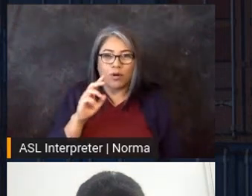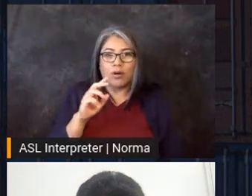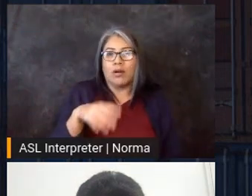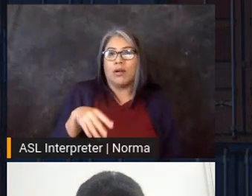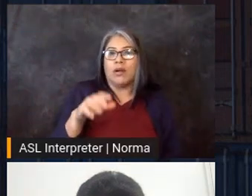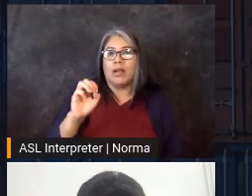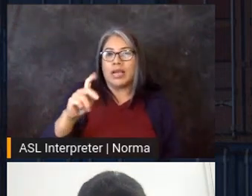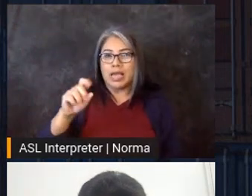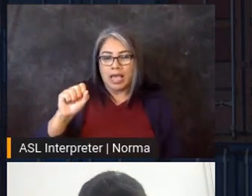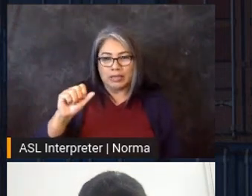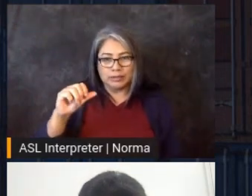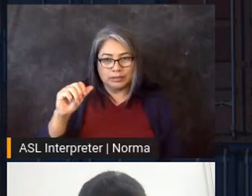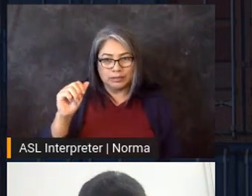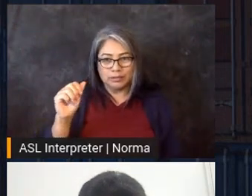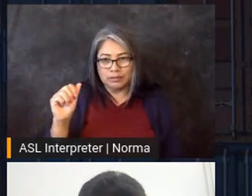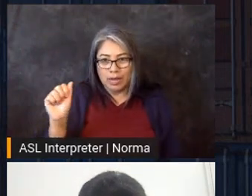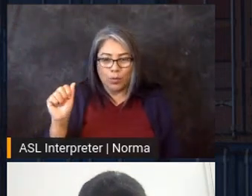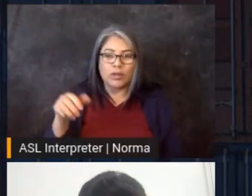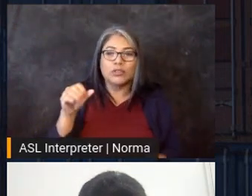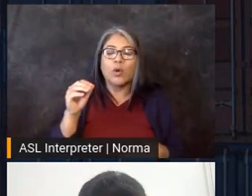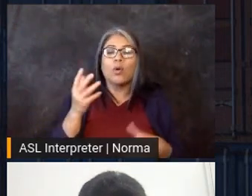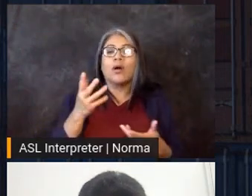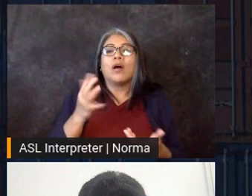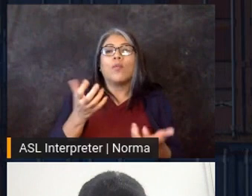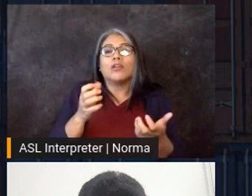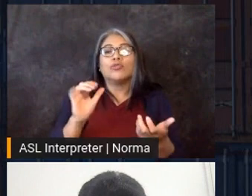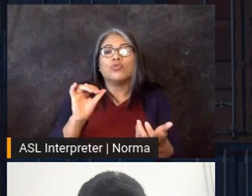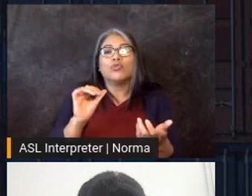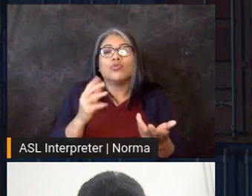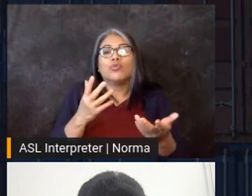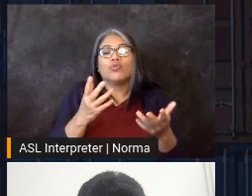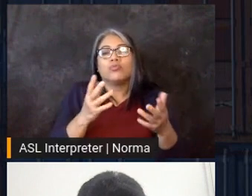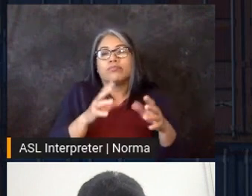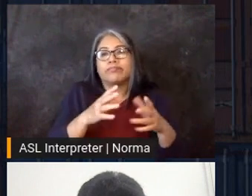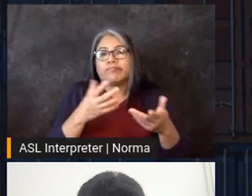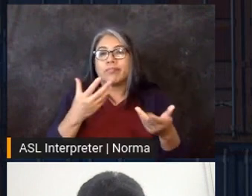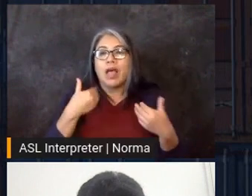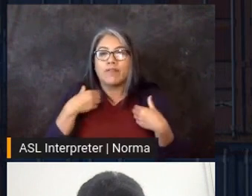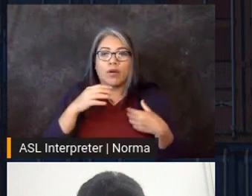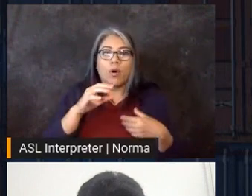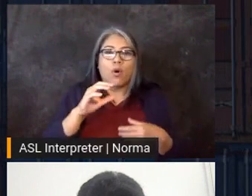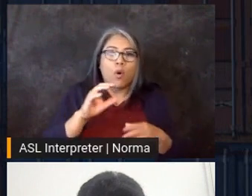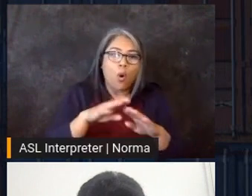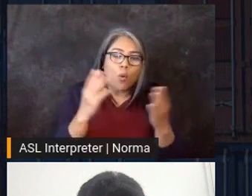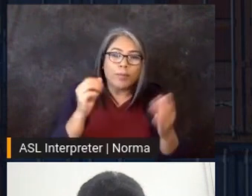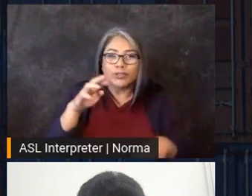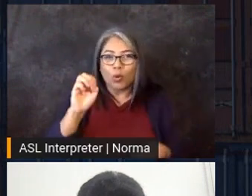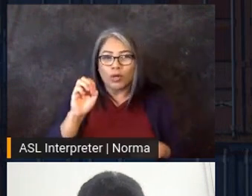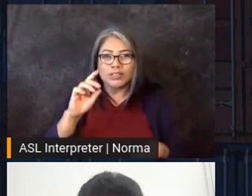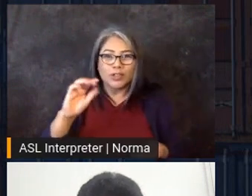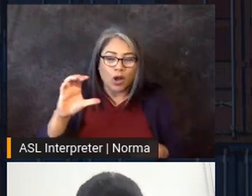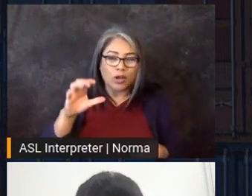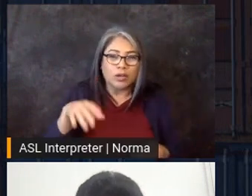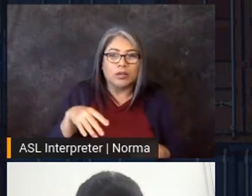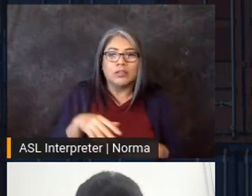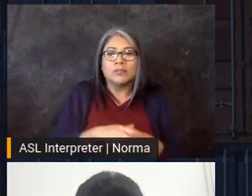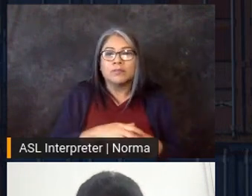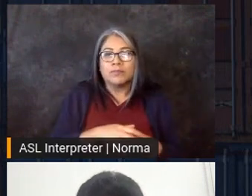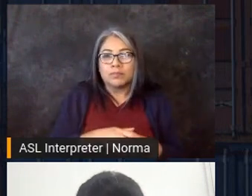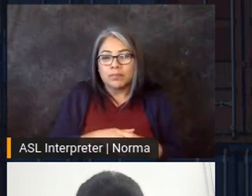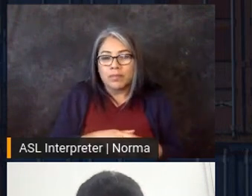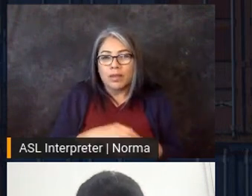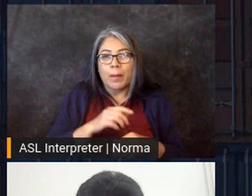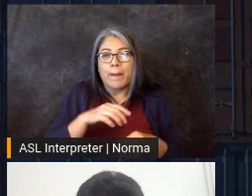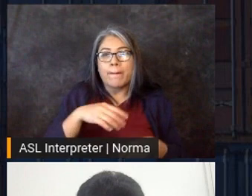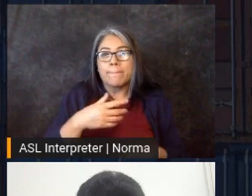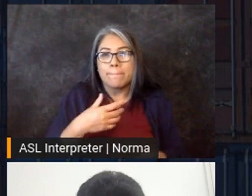also other customers who want to leverage the open source stack end to end, and they want to use something like Apache Cloud Stack on premises. Apache Cloud